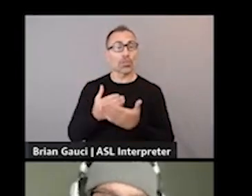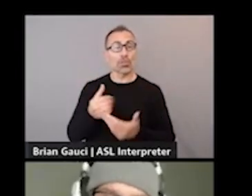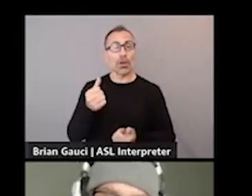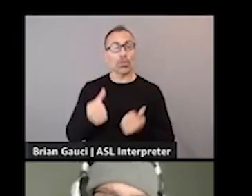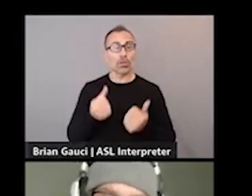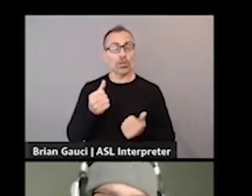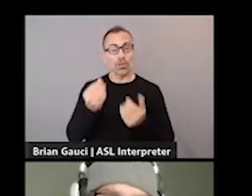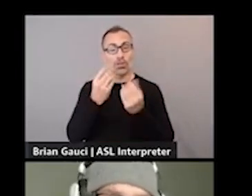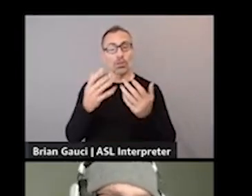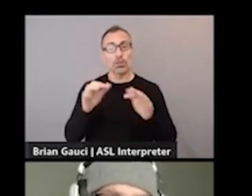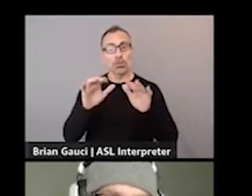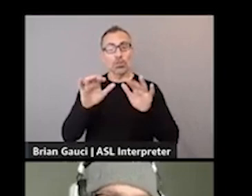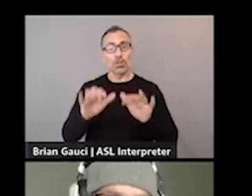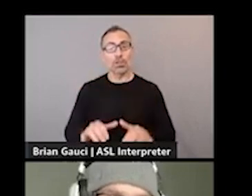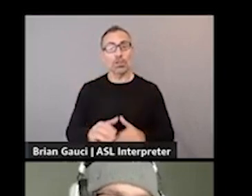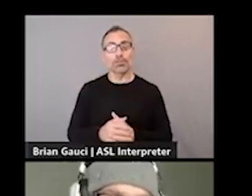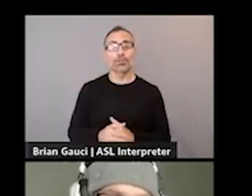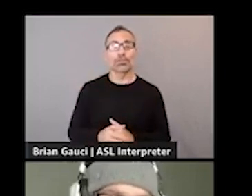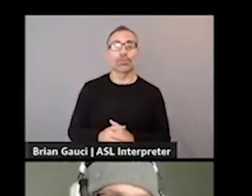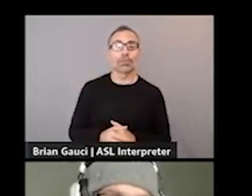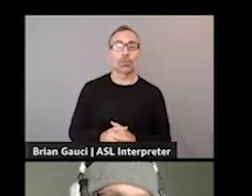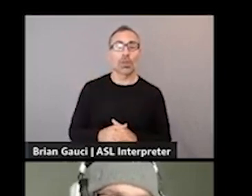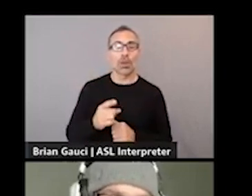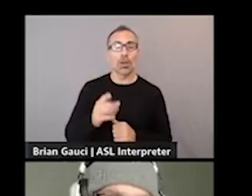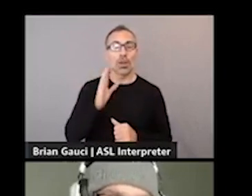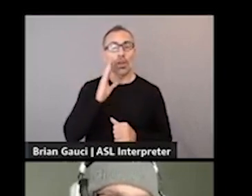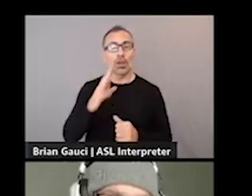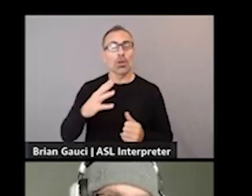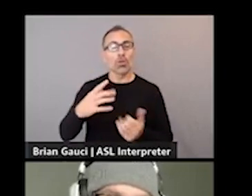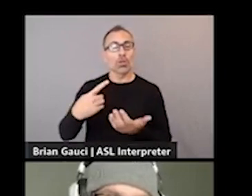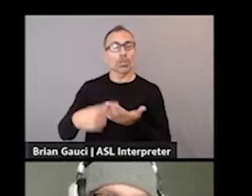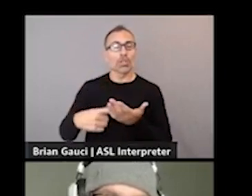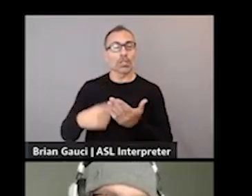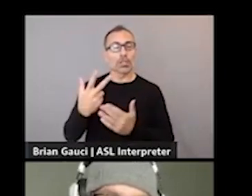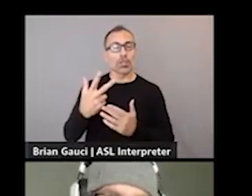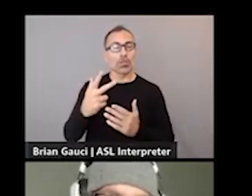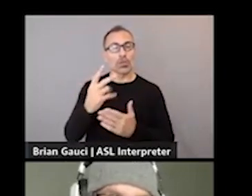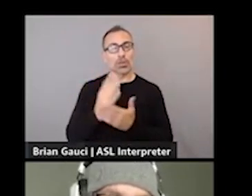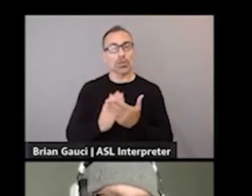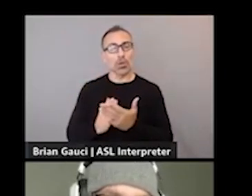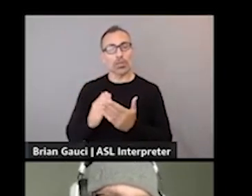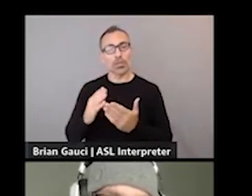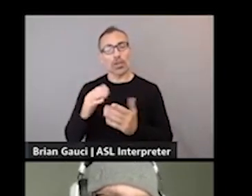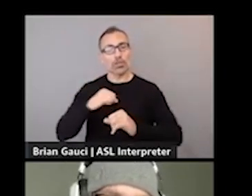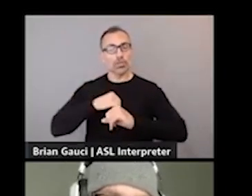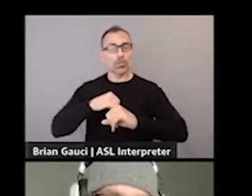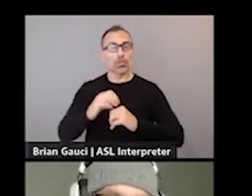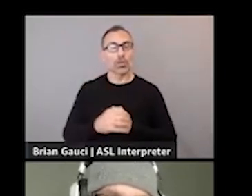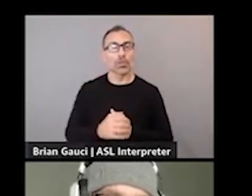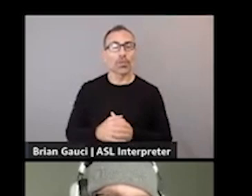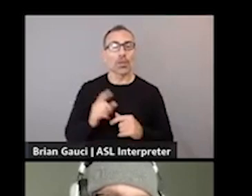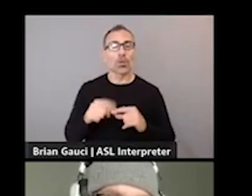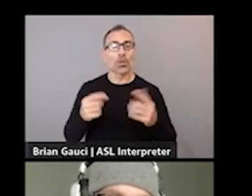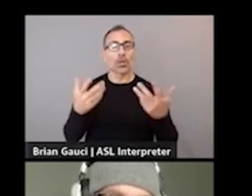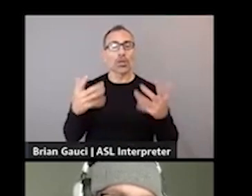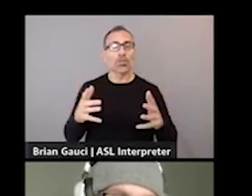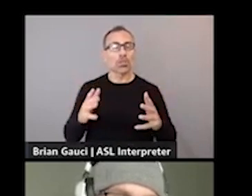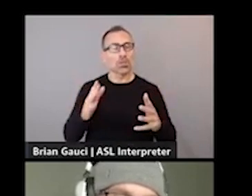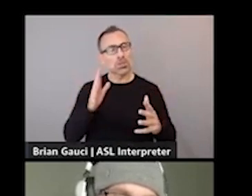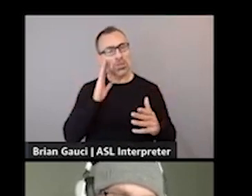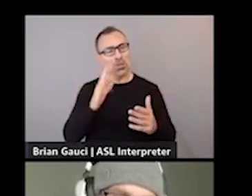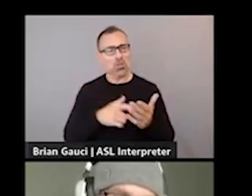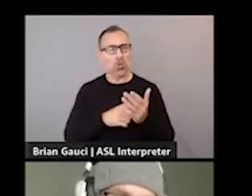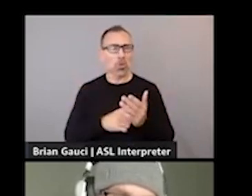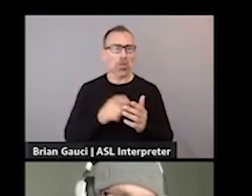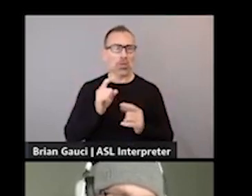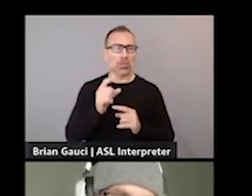entered. It will talk about all the three different security aspects what we talked about. Once you submit this, it will take a couple of minutes to create